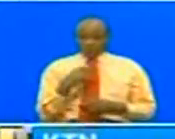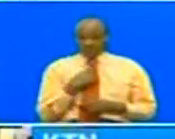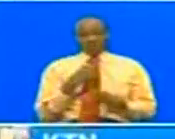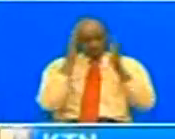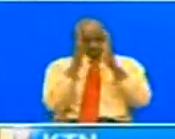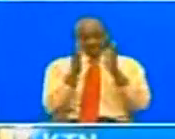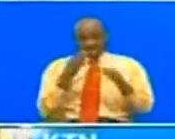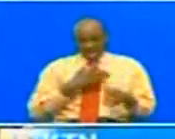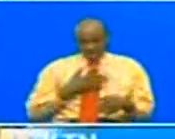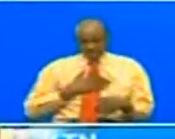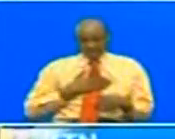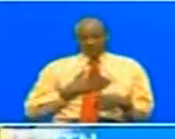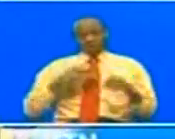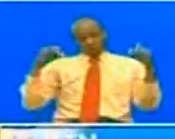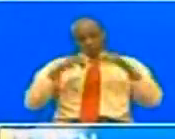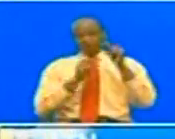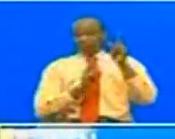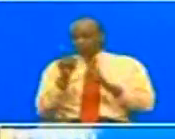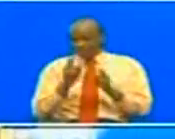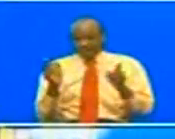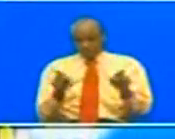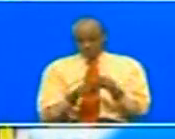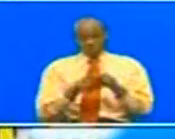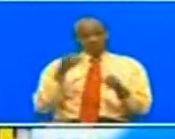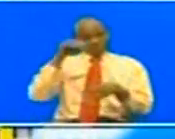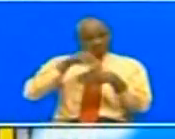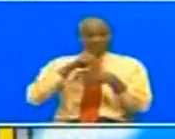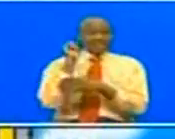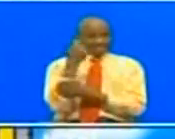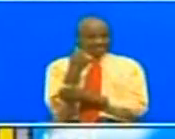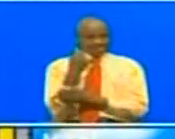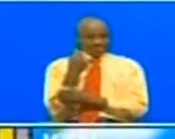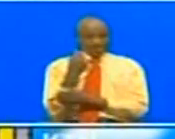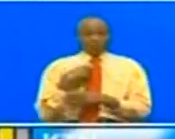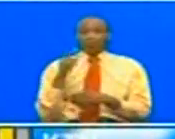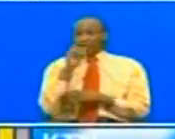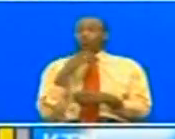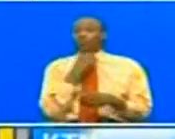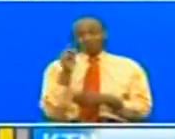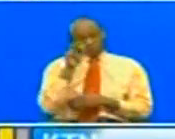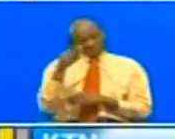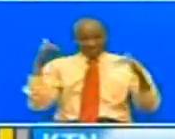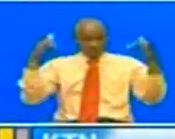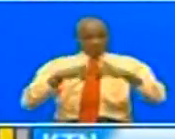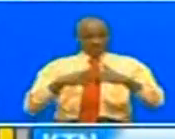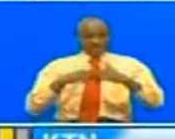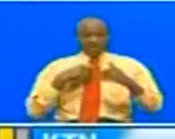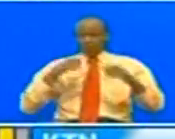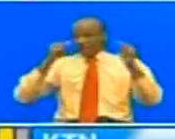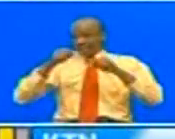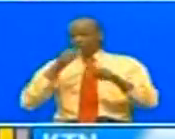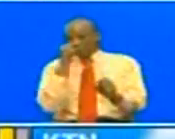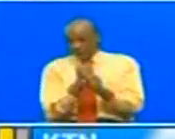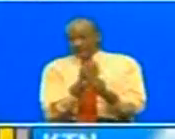commitment to promote conference tourism and investments in Kenya. We should use this conference to agree on a